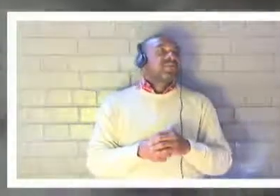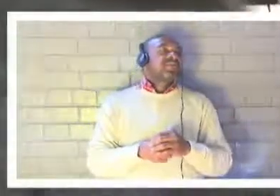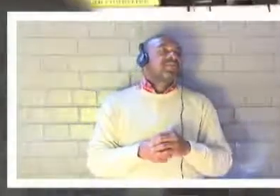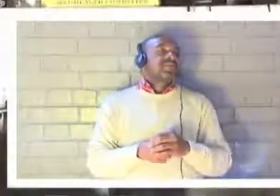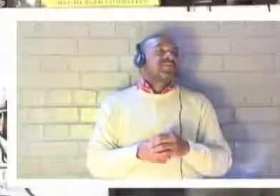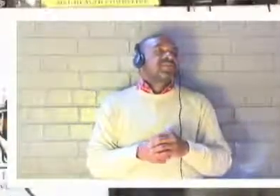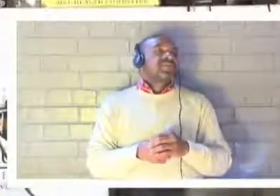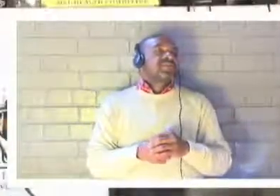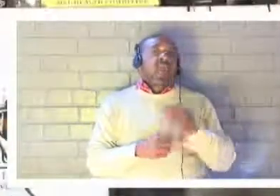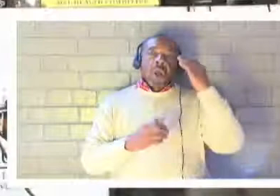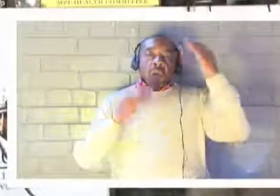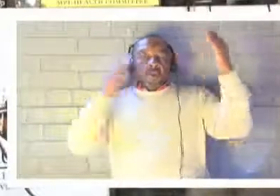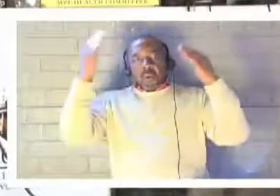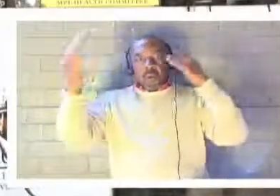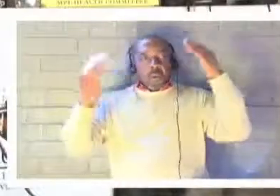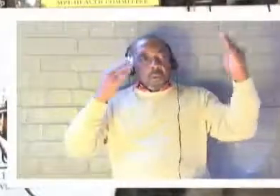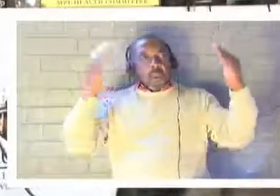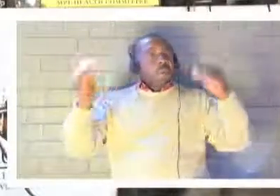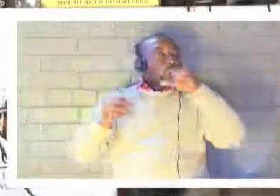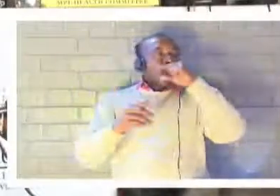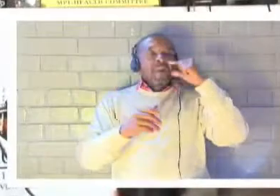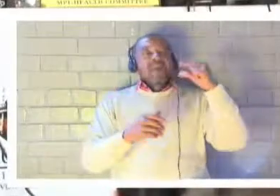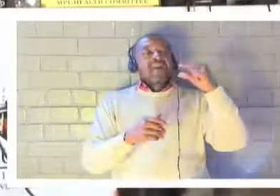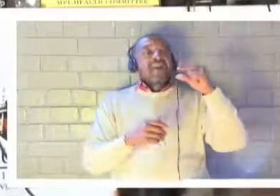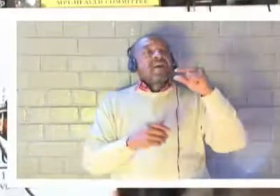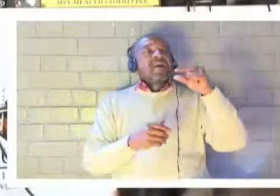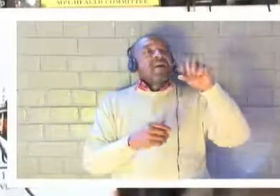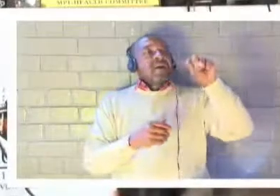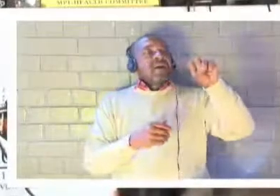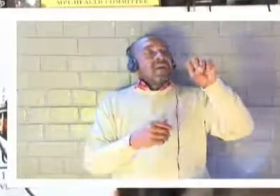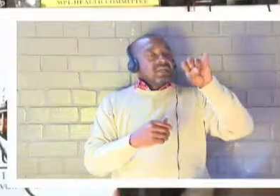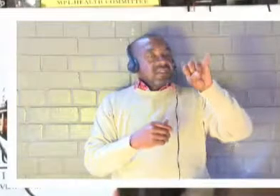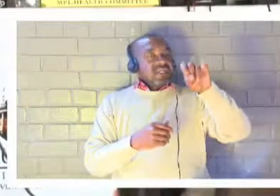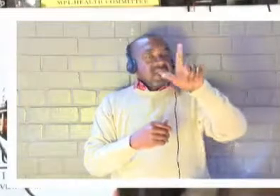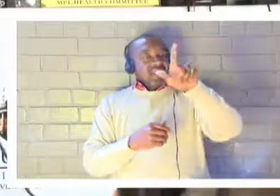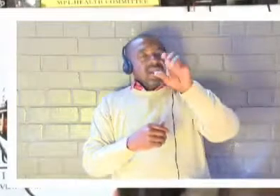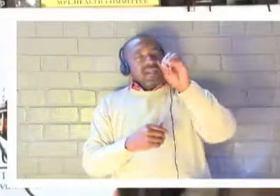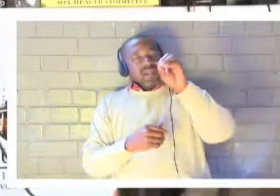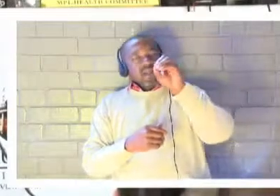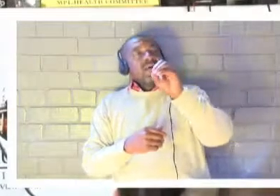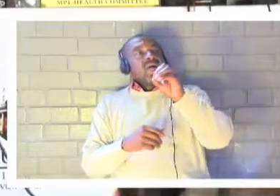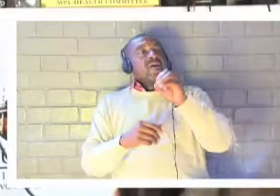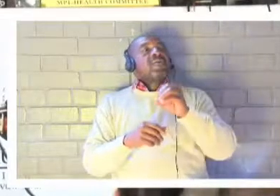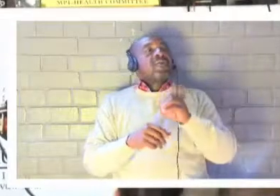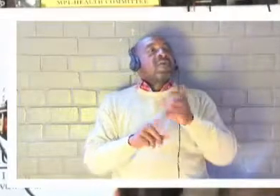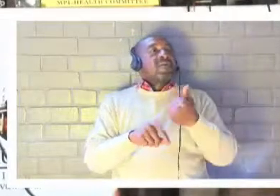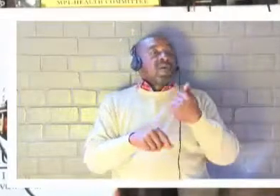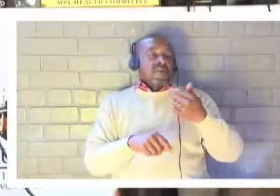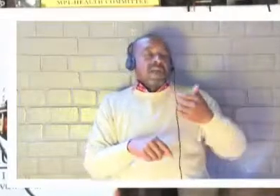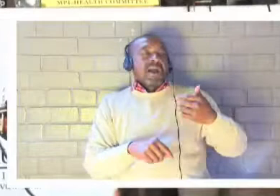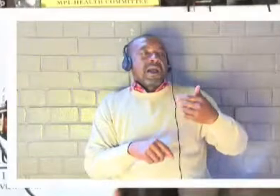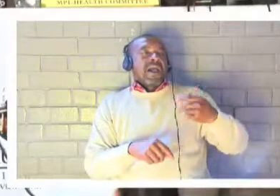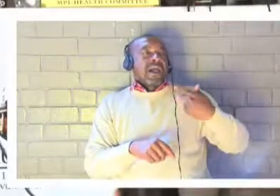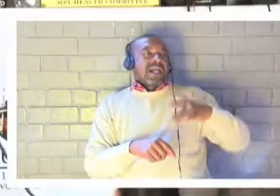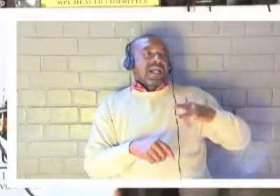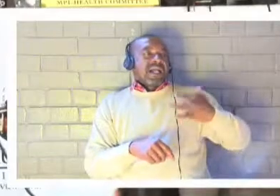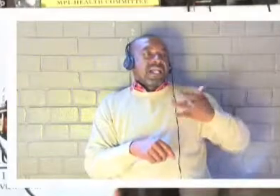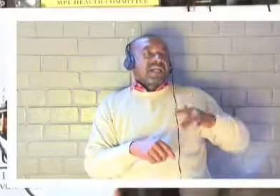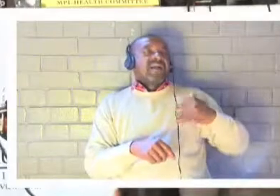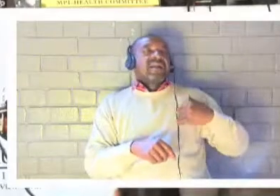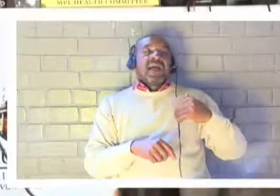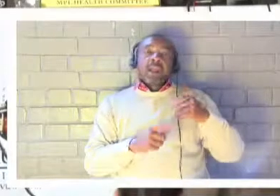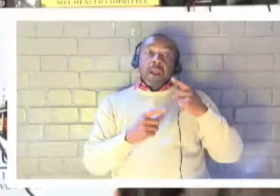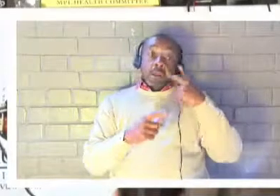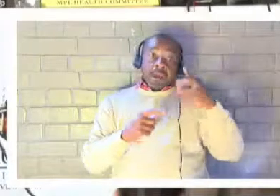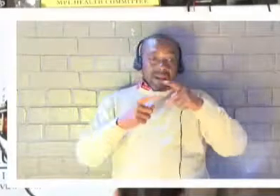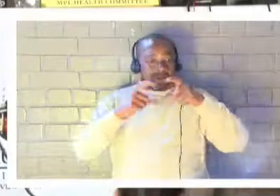yeah. Greetings to the house. My name is Sinila Clifton-Damana from Katlehong. I think the biggest challenge is that we're looking at the funds and